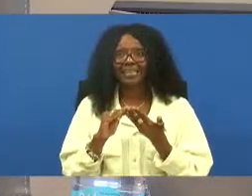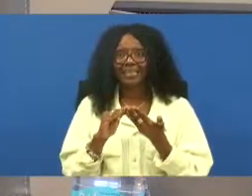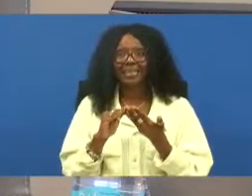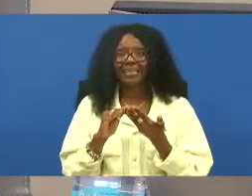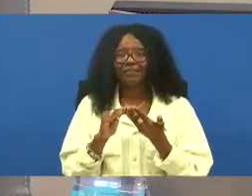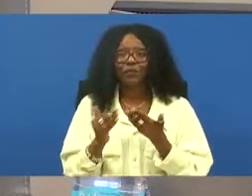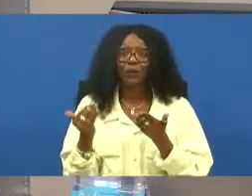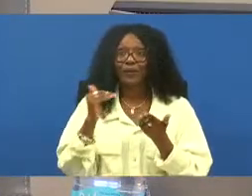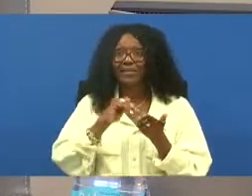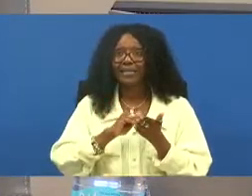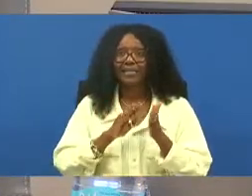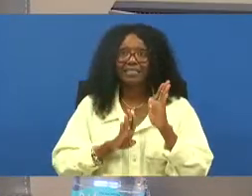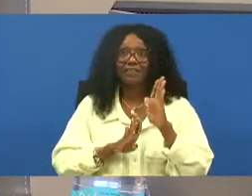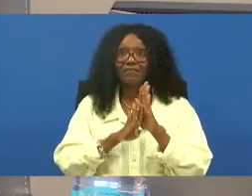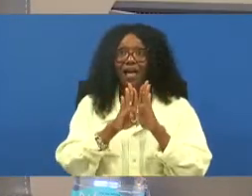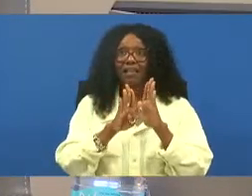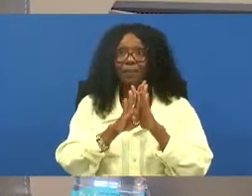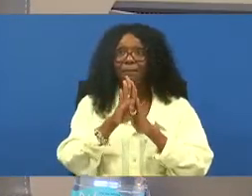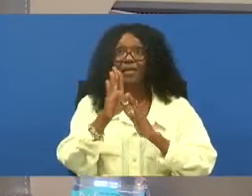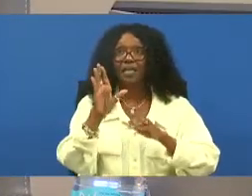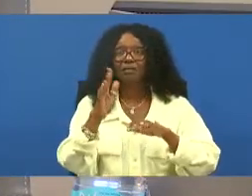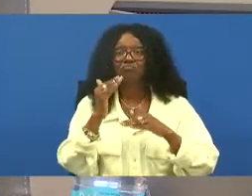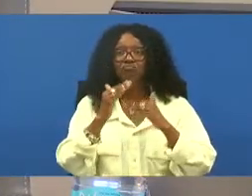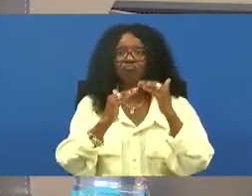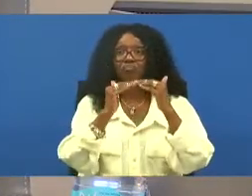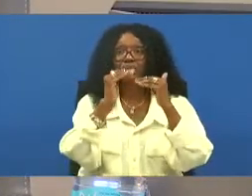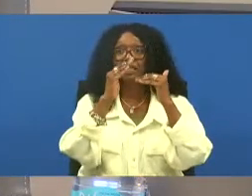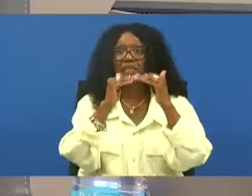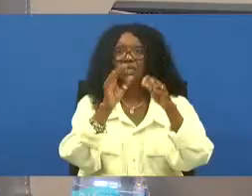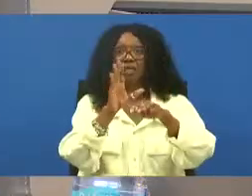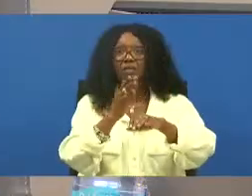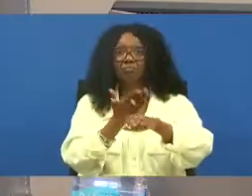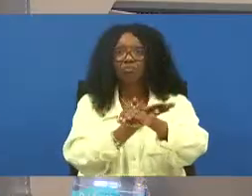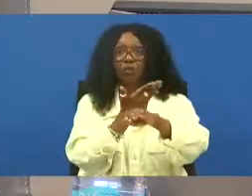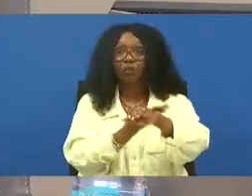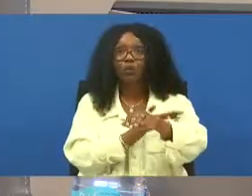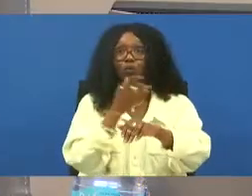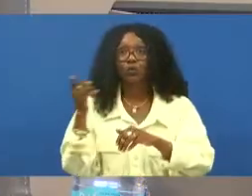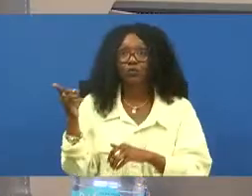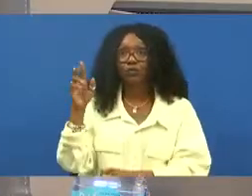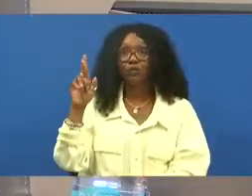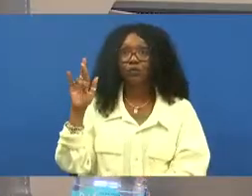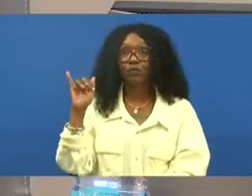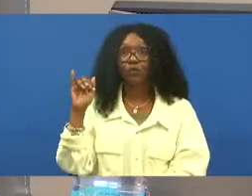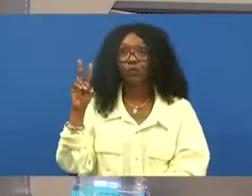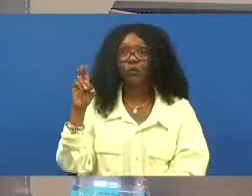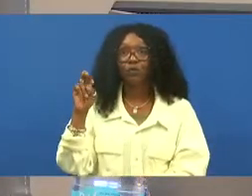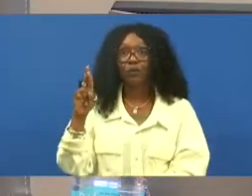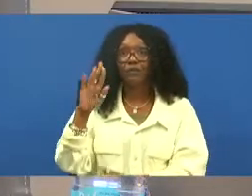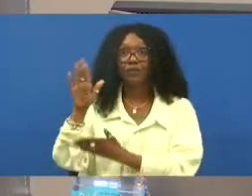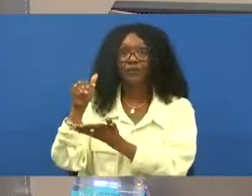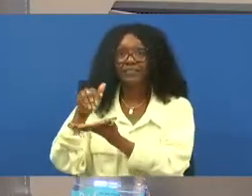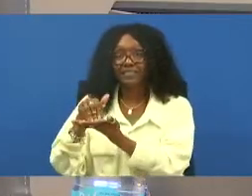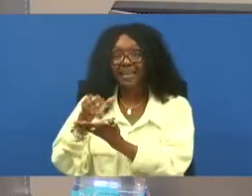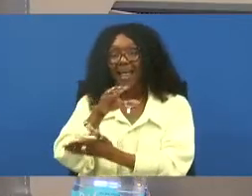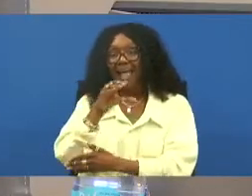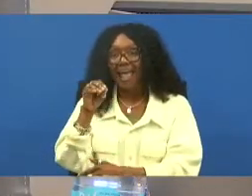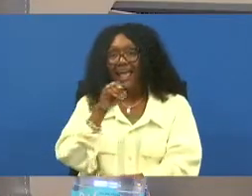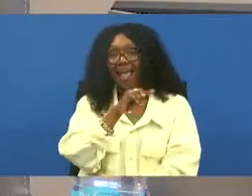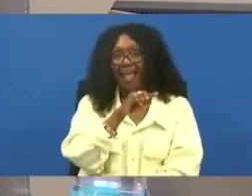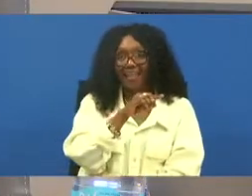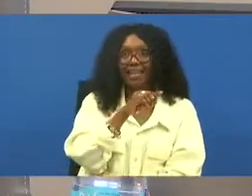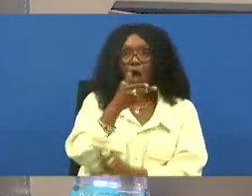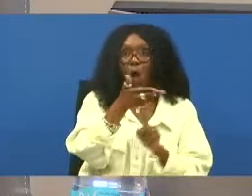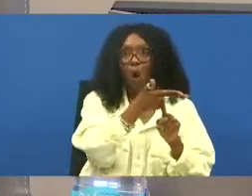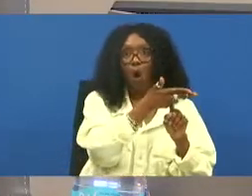redevelopment of the River Center complex and the development of a headquarters hotel. And